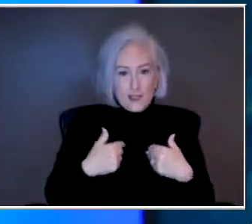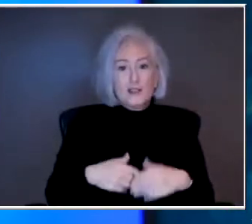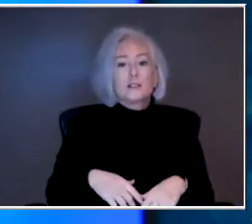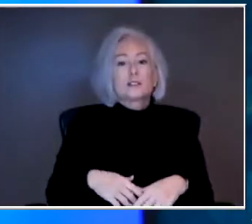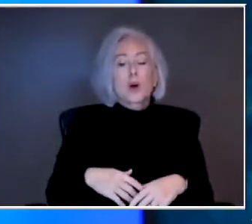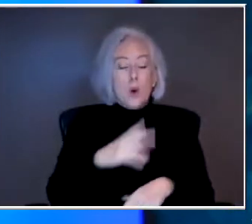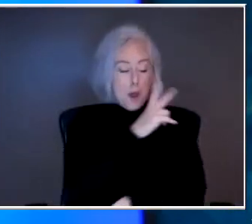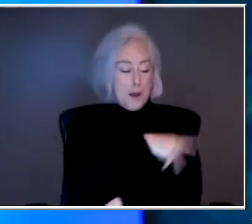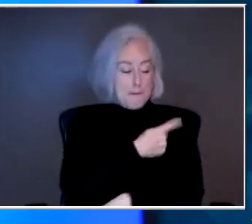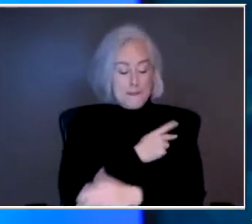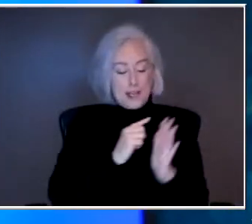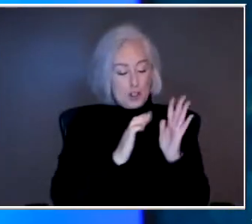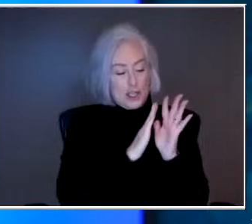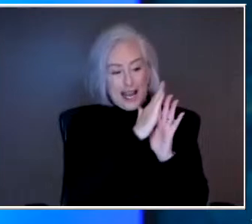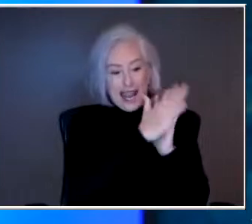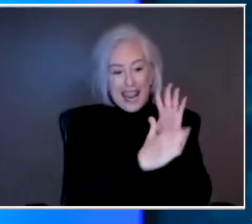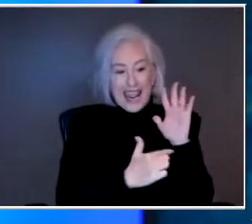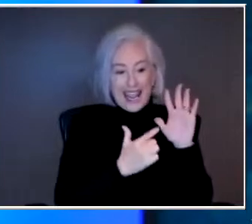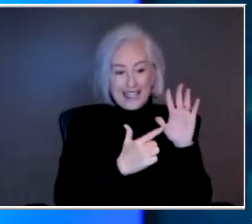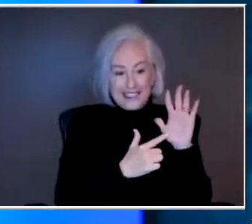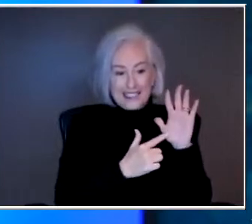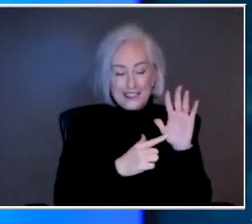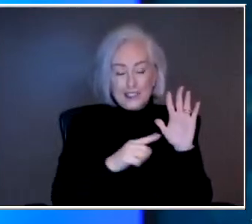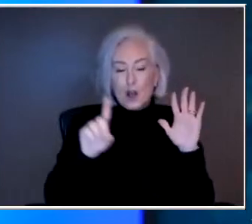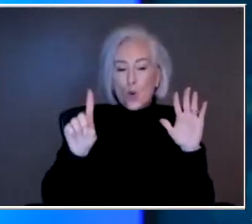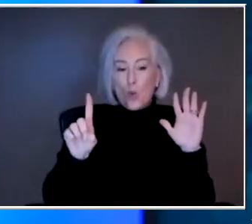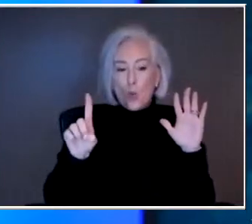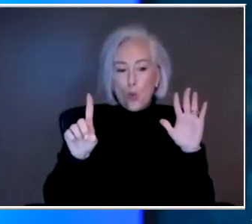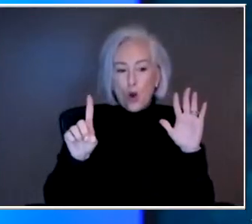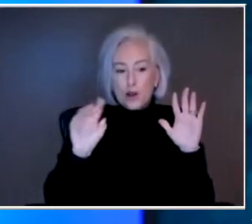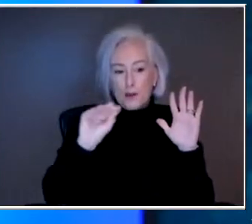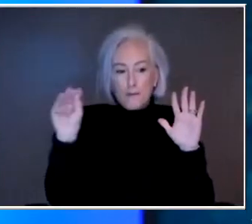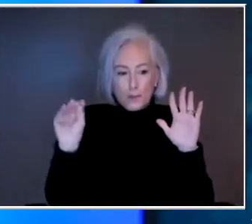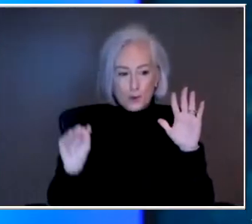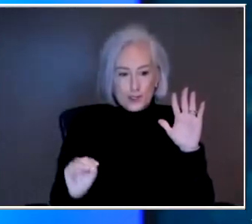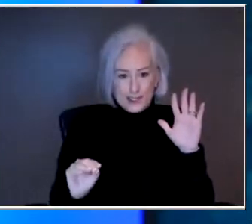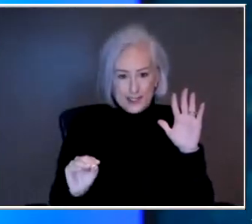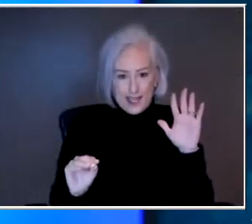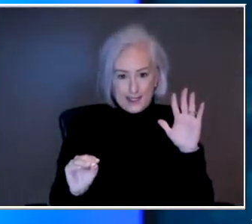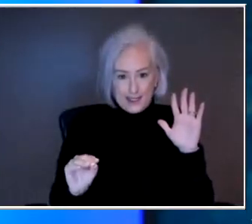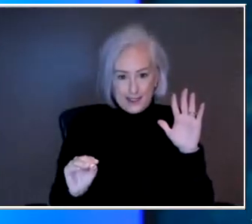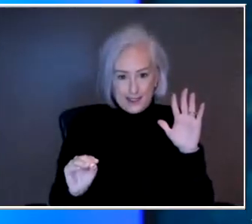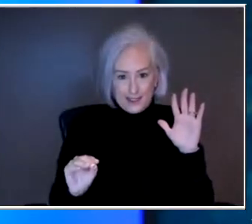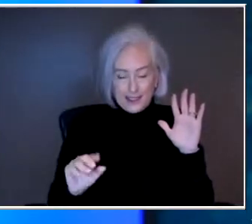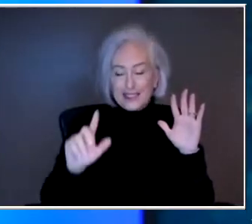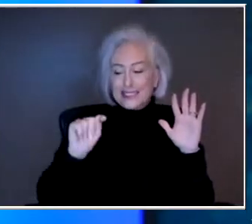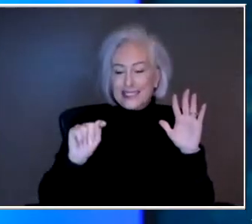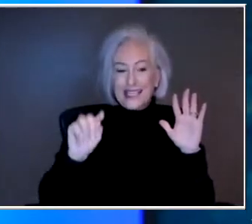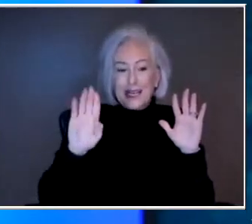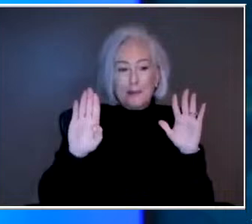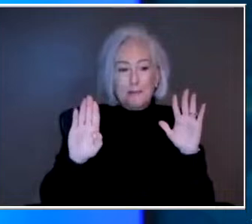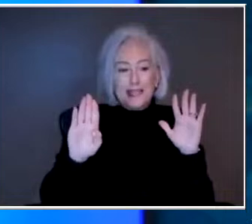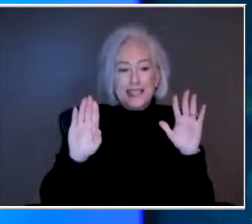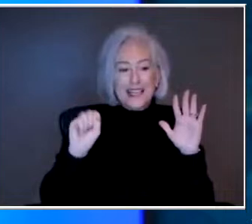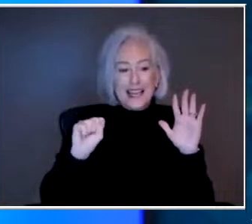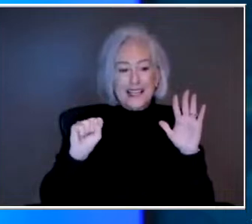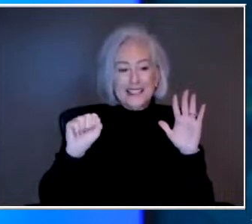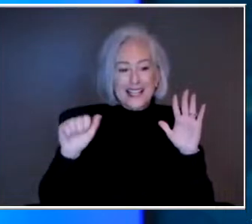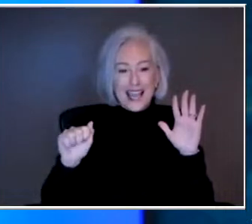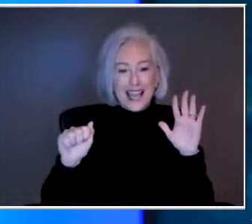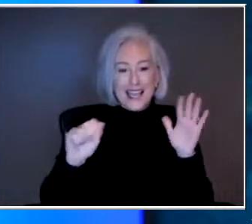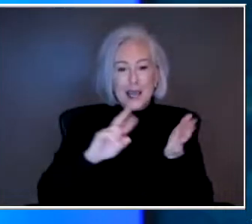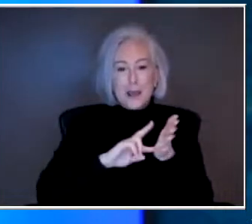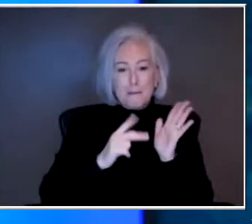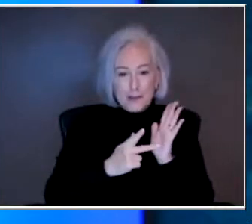is approximately 1% TBSA, or total body surface area. It's not super accurate, but it's a nice rough